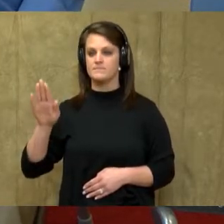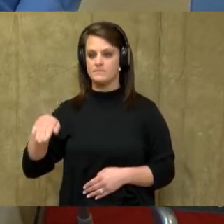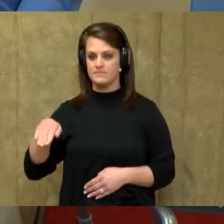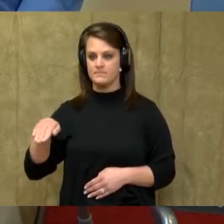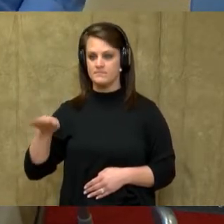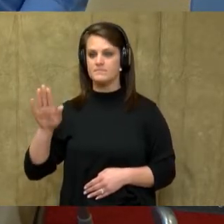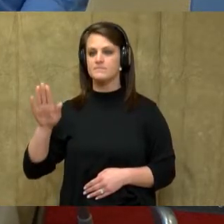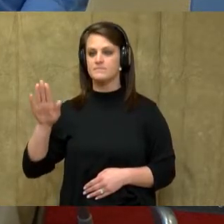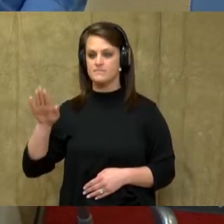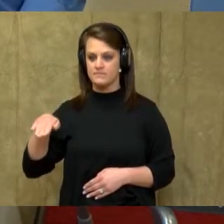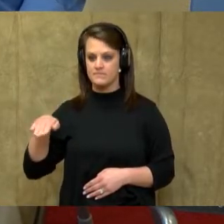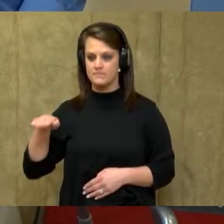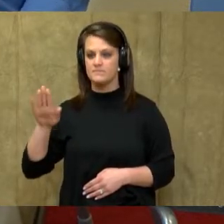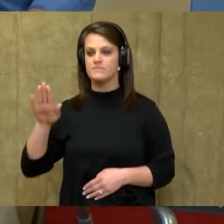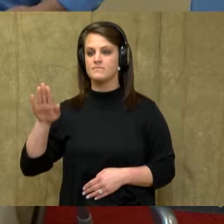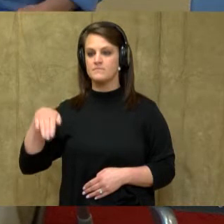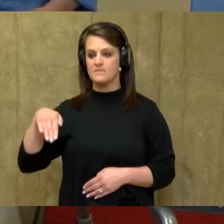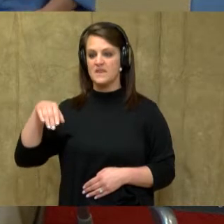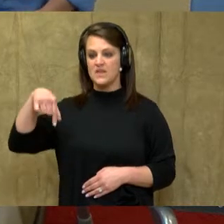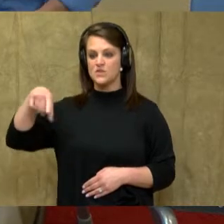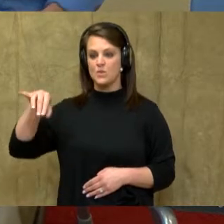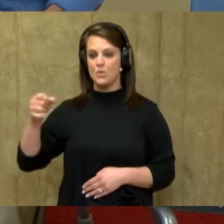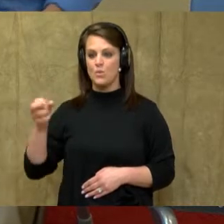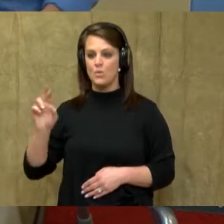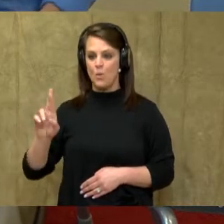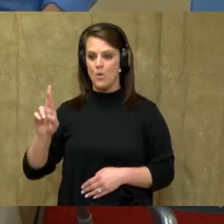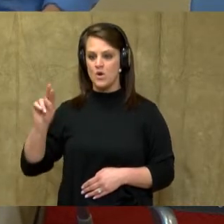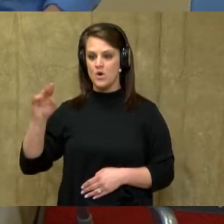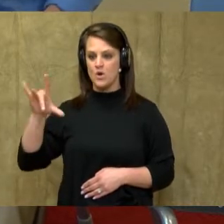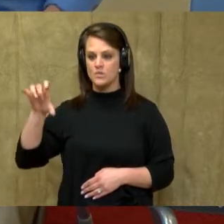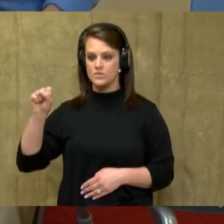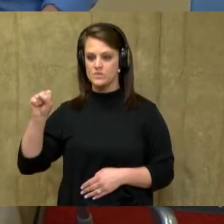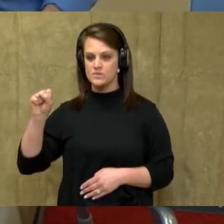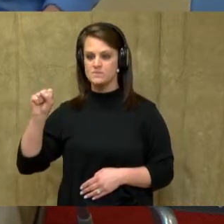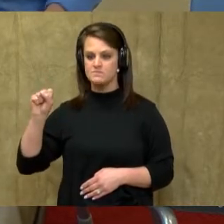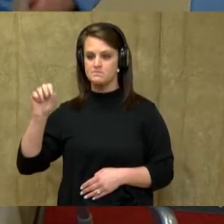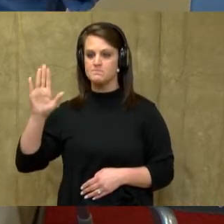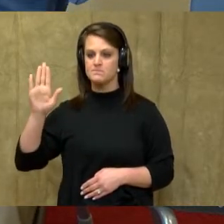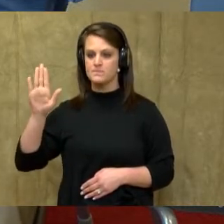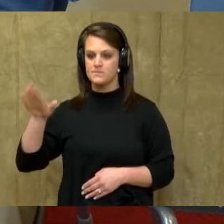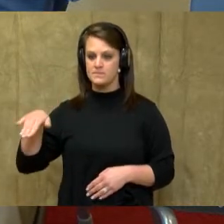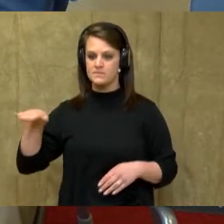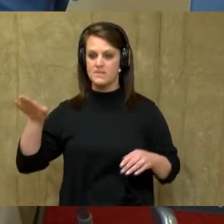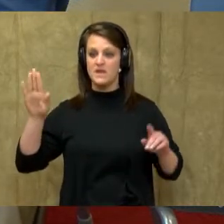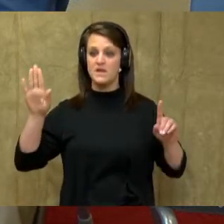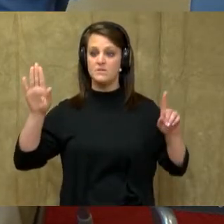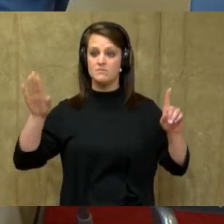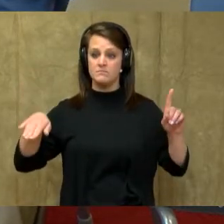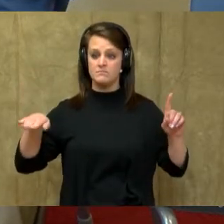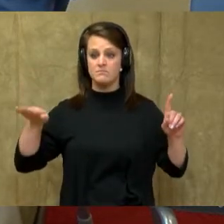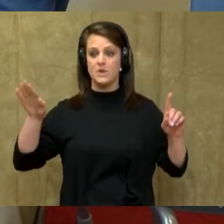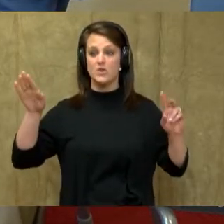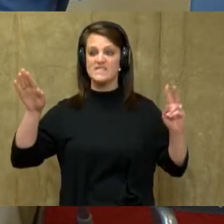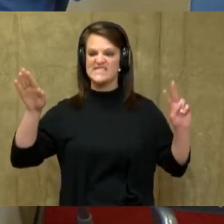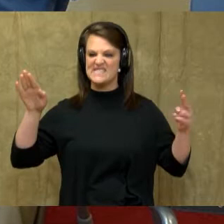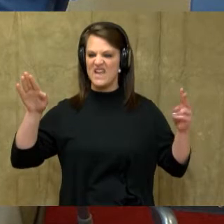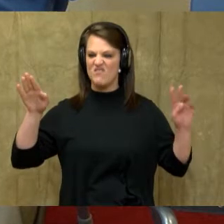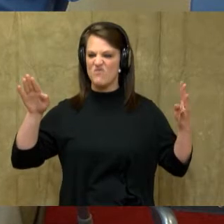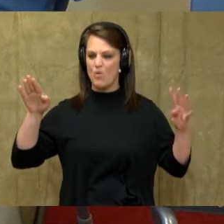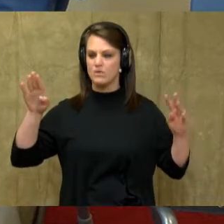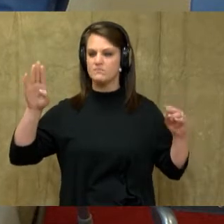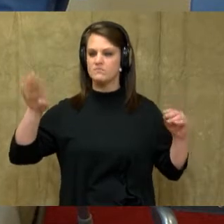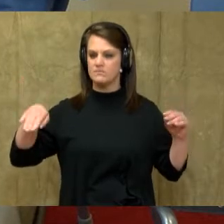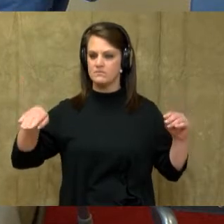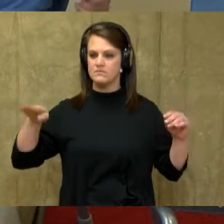bass drum, along with line 1. Then we'll add line 2, snare drum, on beats 2 and